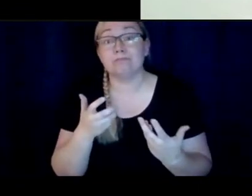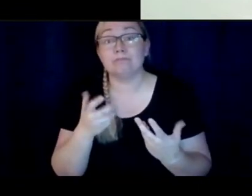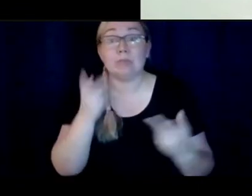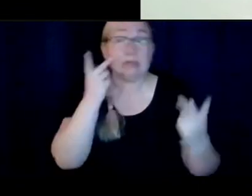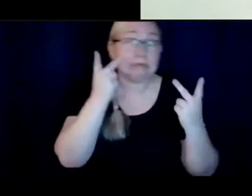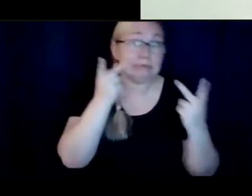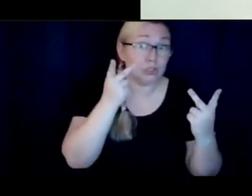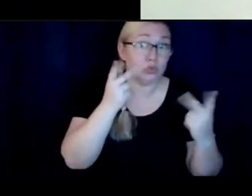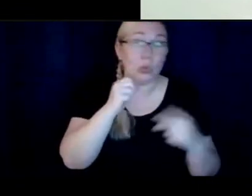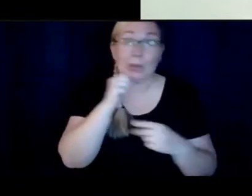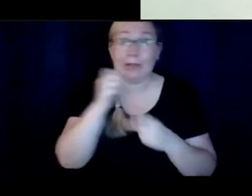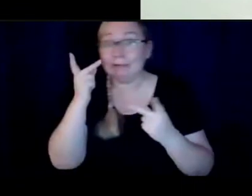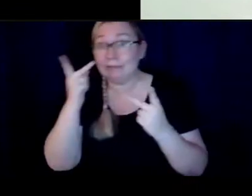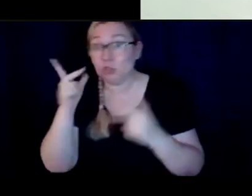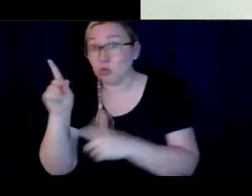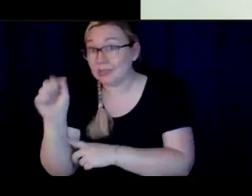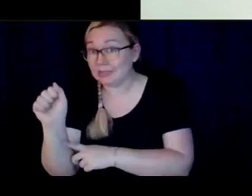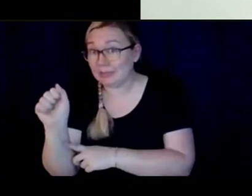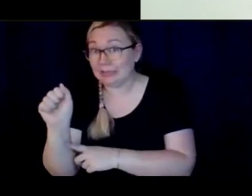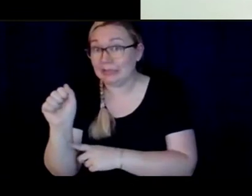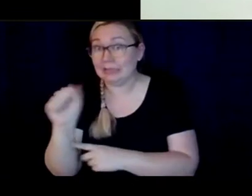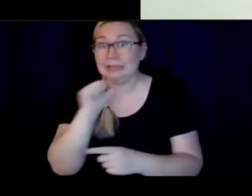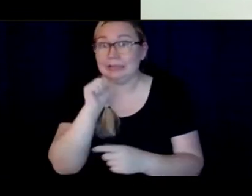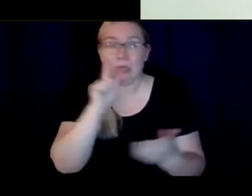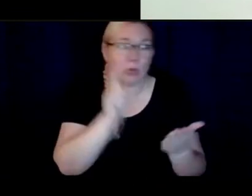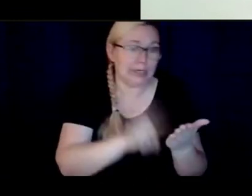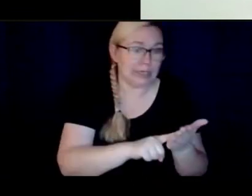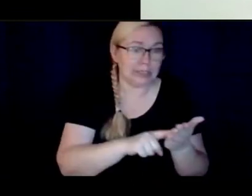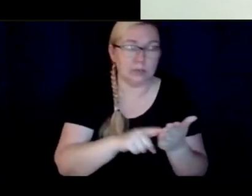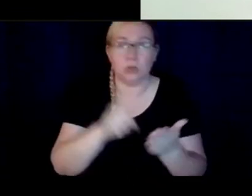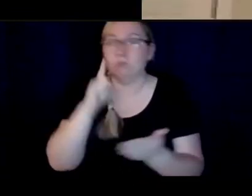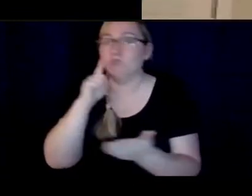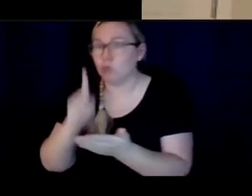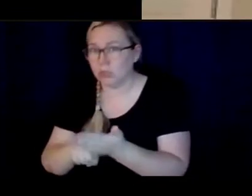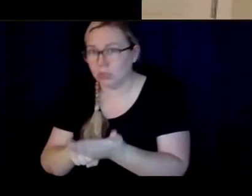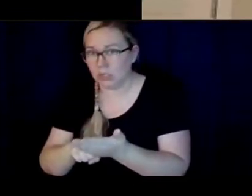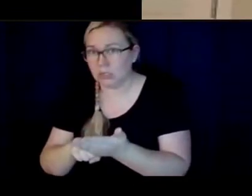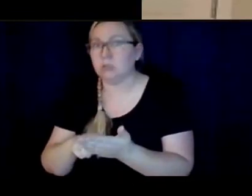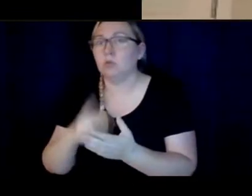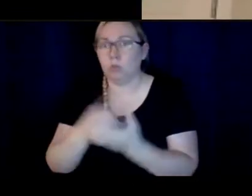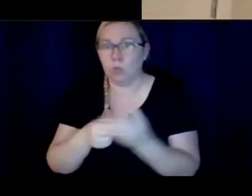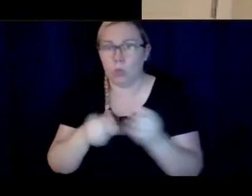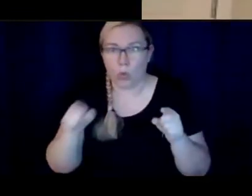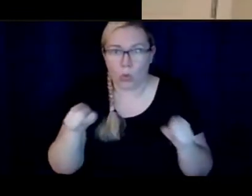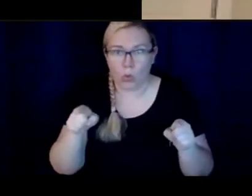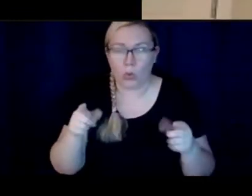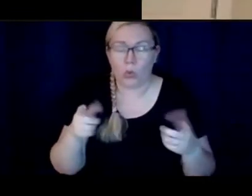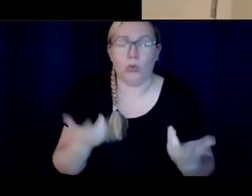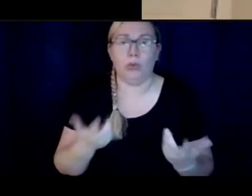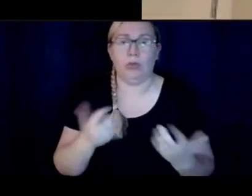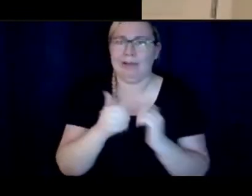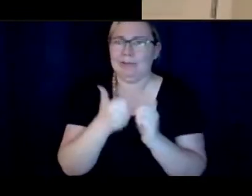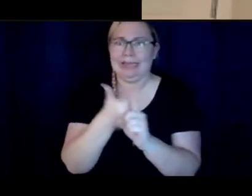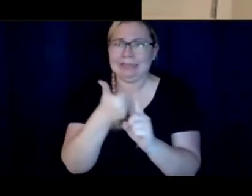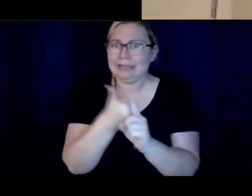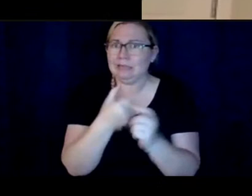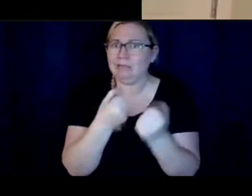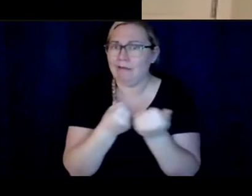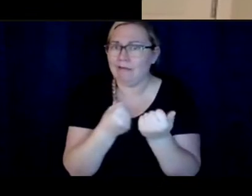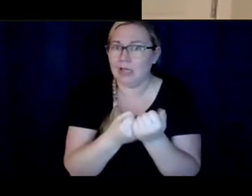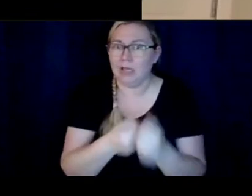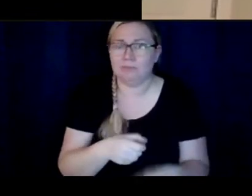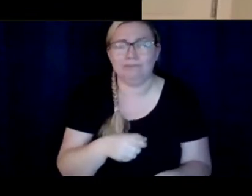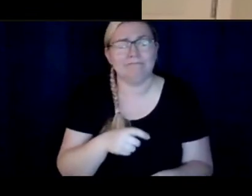visual and non-visual disabilities, and advocating for themselves? I'll say first, you know, I acknowledge that